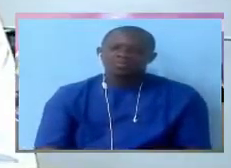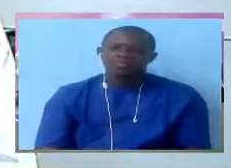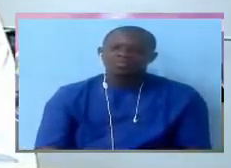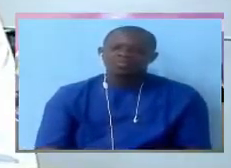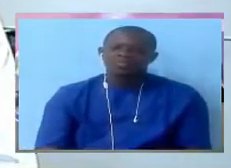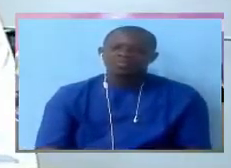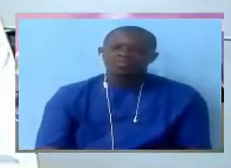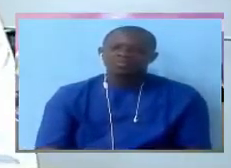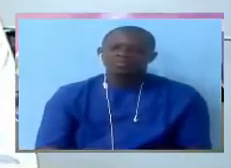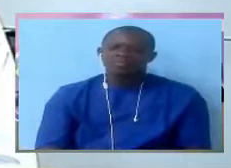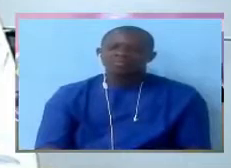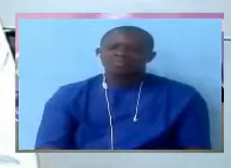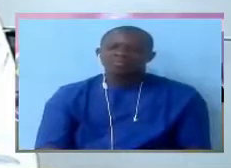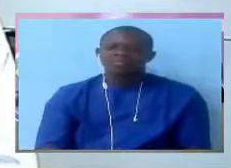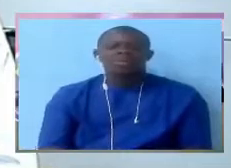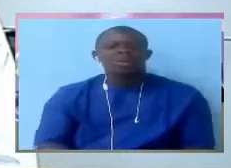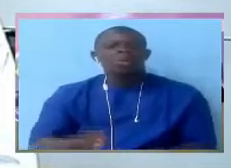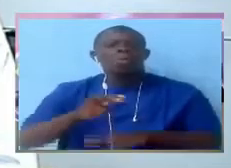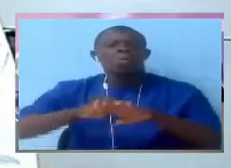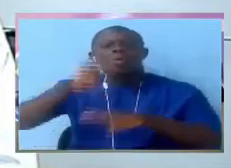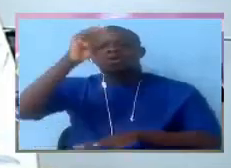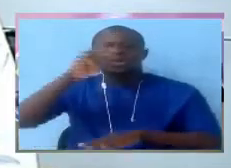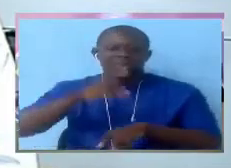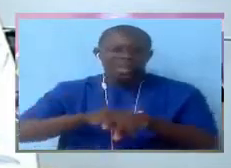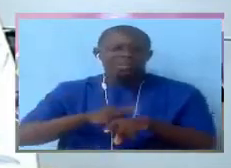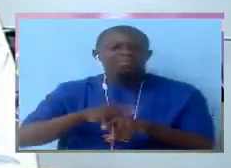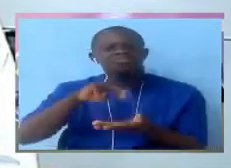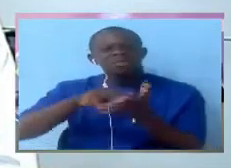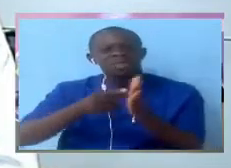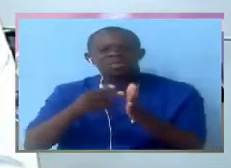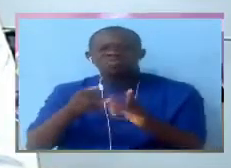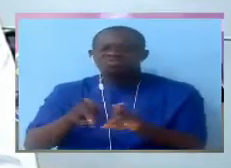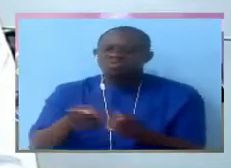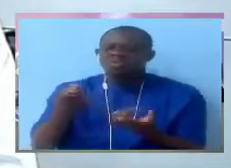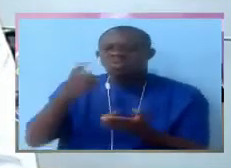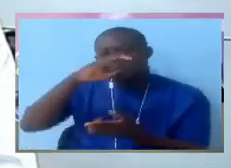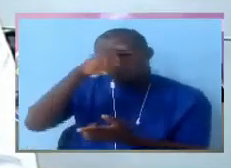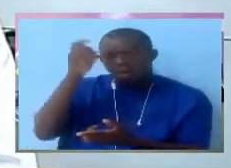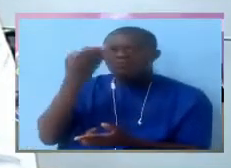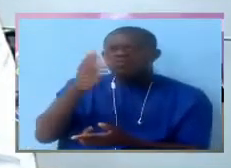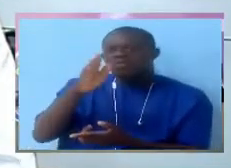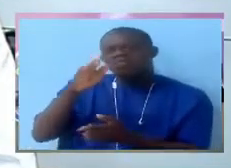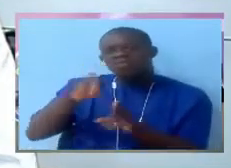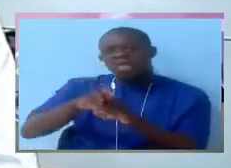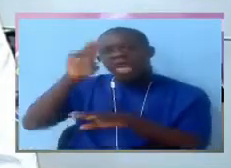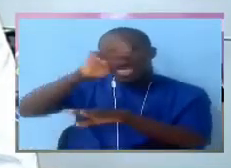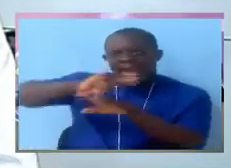Most of the time dafa nekk liggéey yi nga xamni tamit dafa do joggé ci kaw rek sun OC dafa